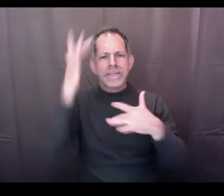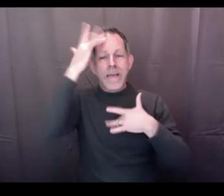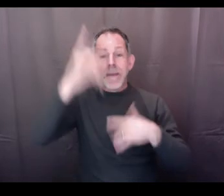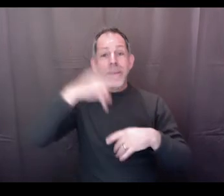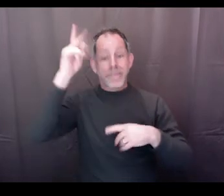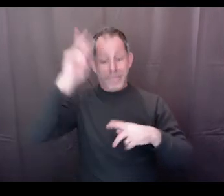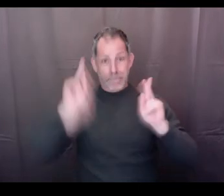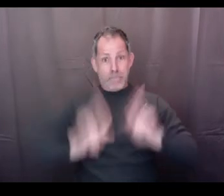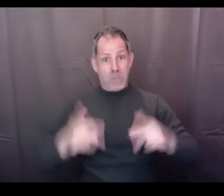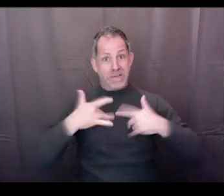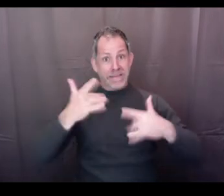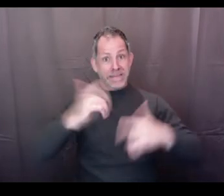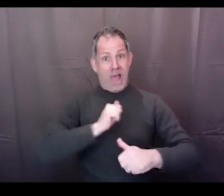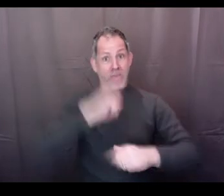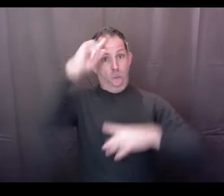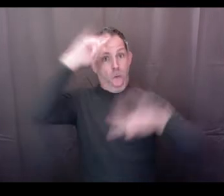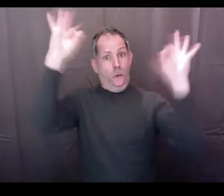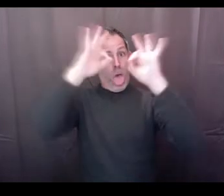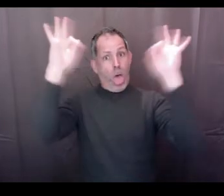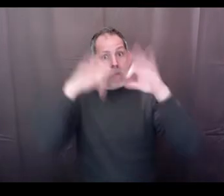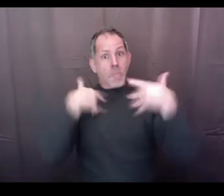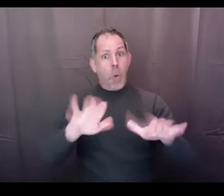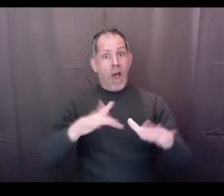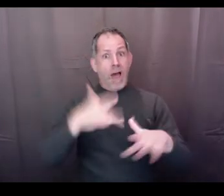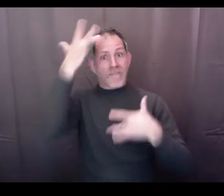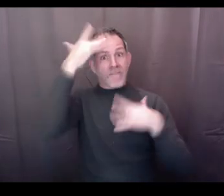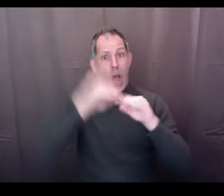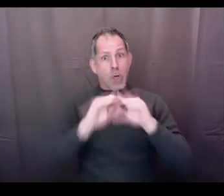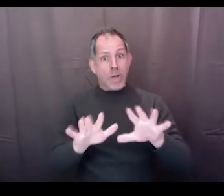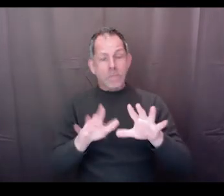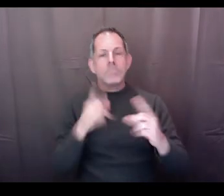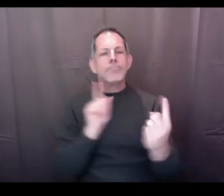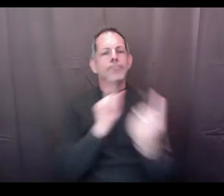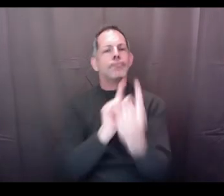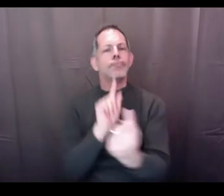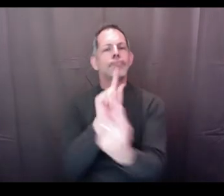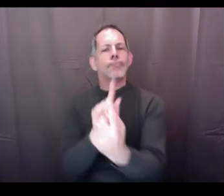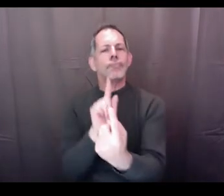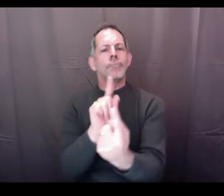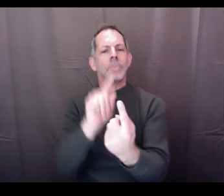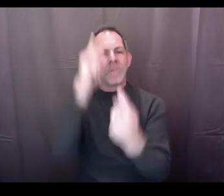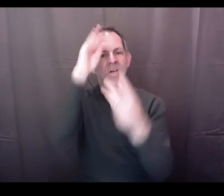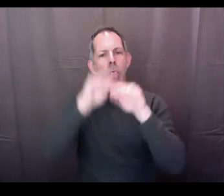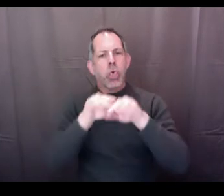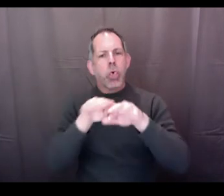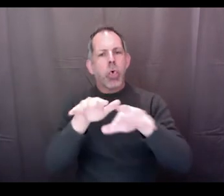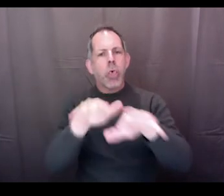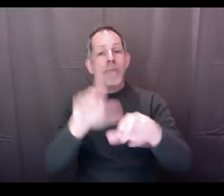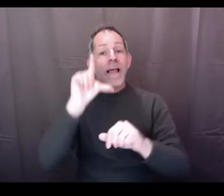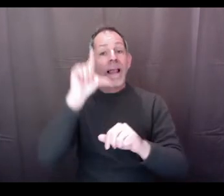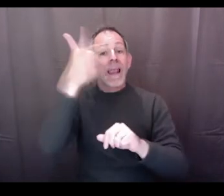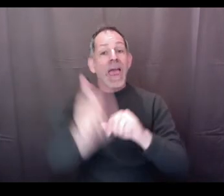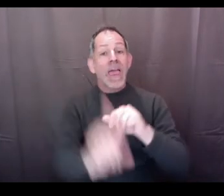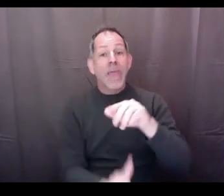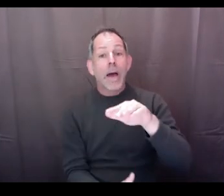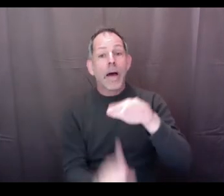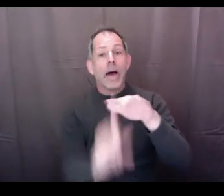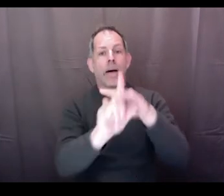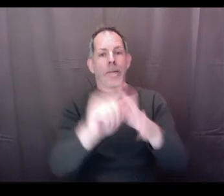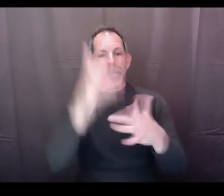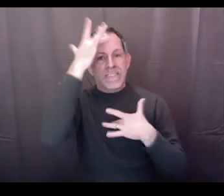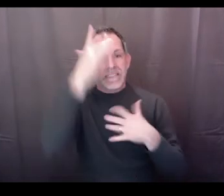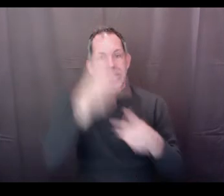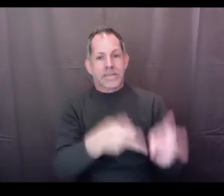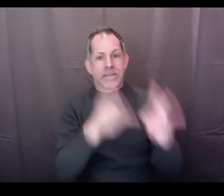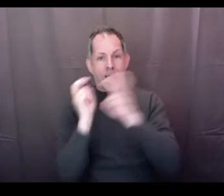become sick, the first day or 2 of contagiousness is usually without any symptoms, and then the illness develops. So there's a